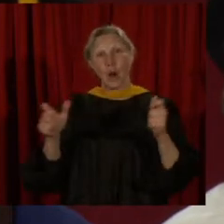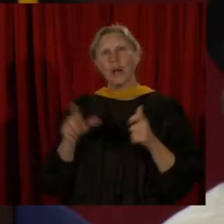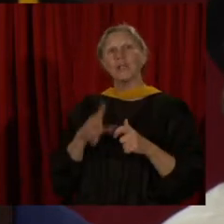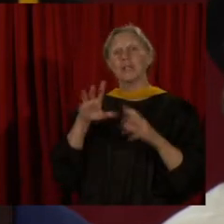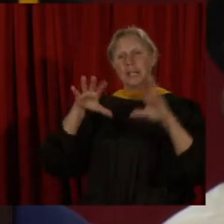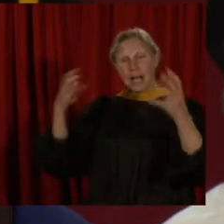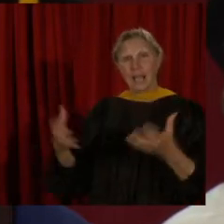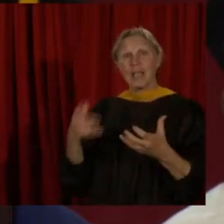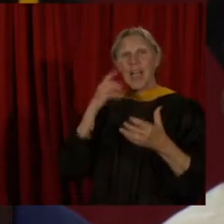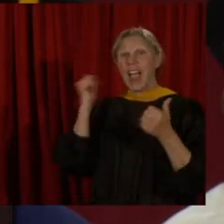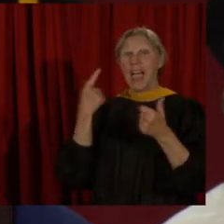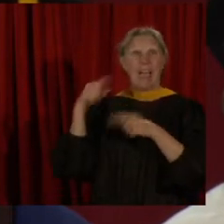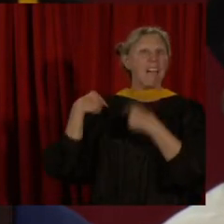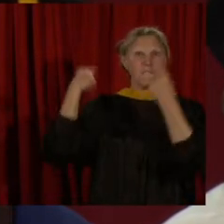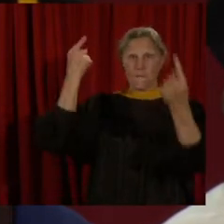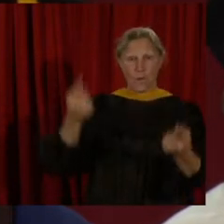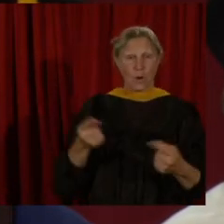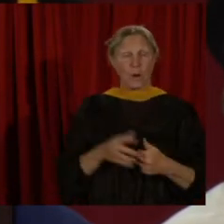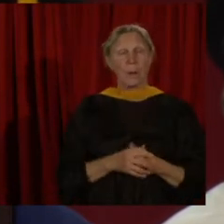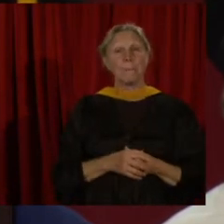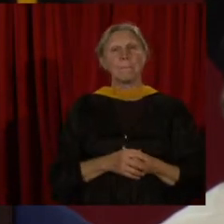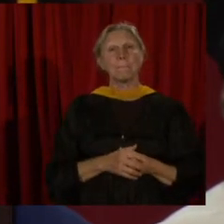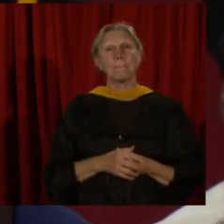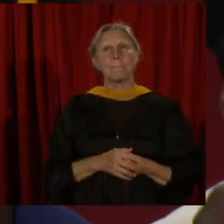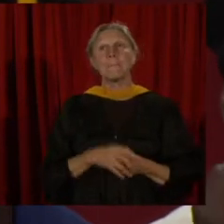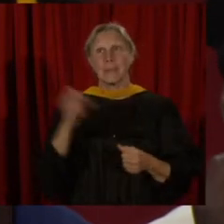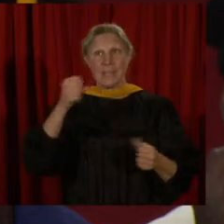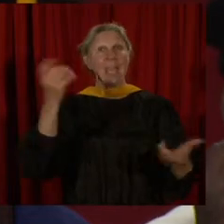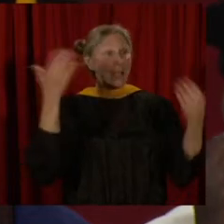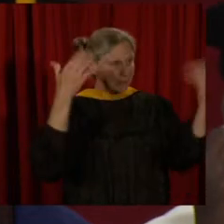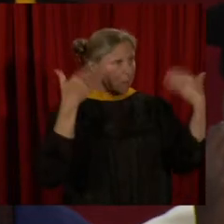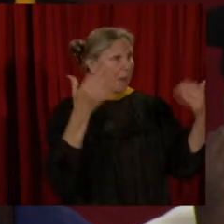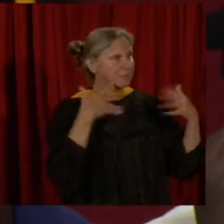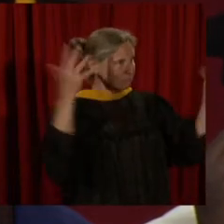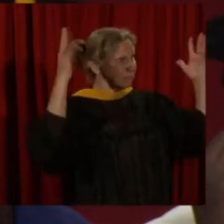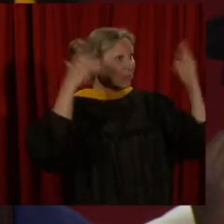graduating class ever. Yeah, let's hear it.